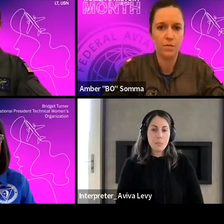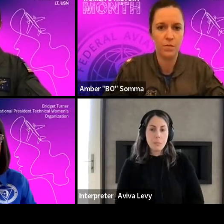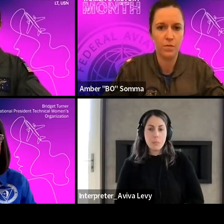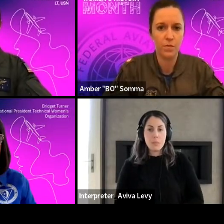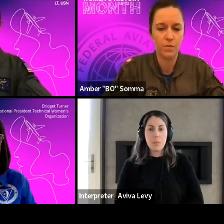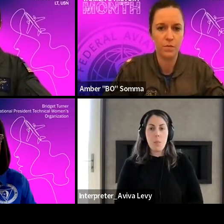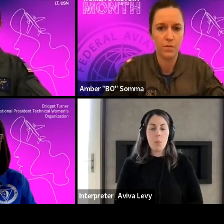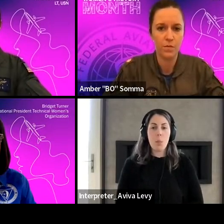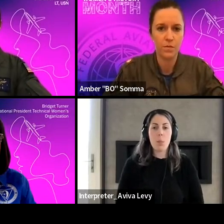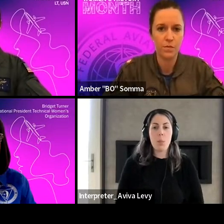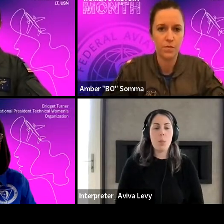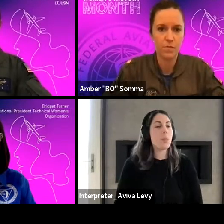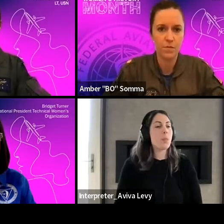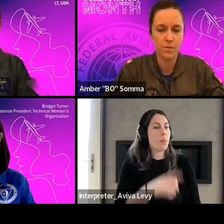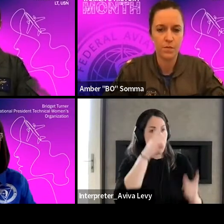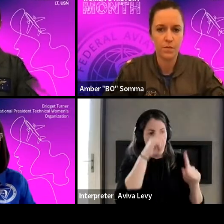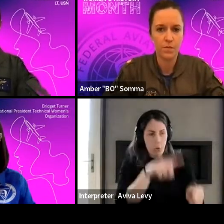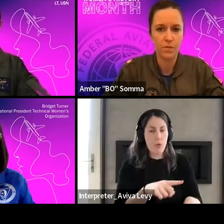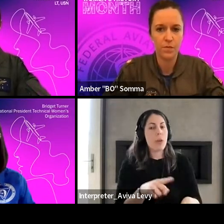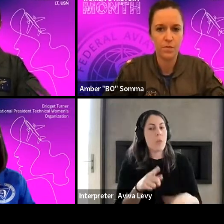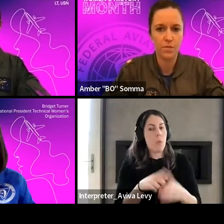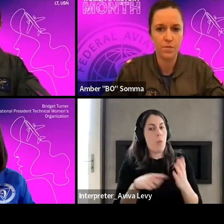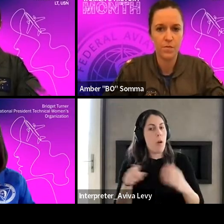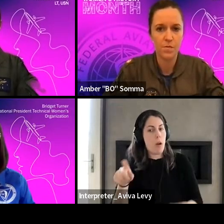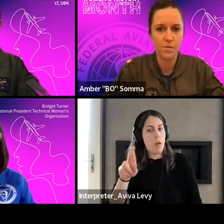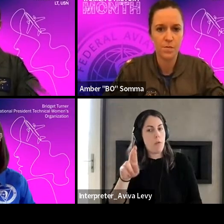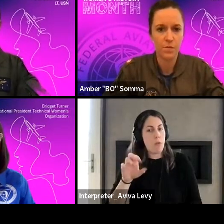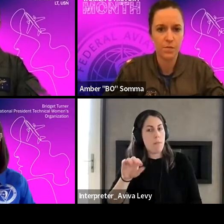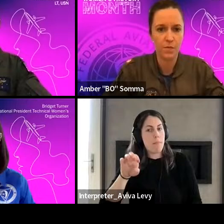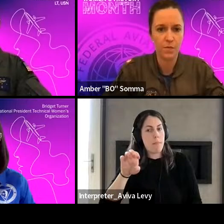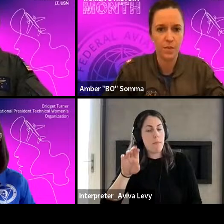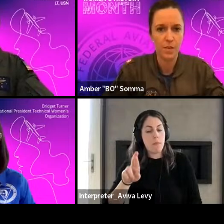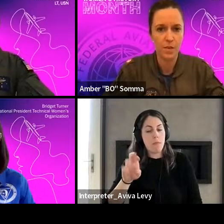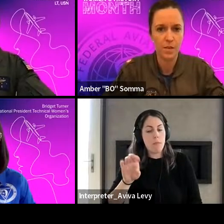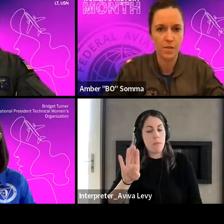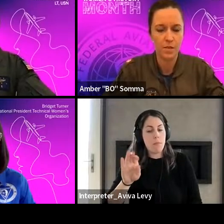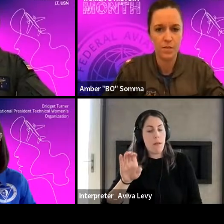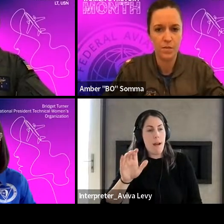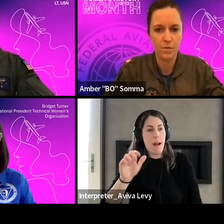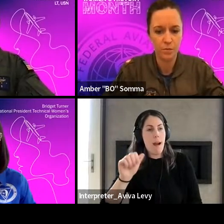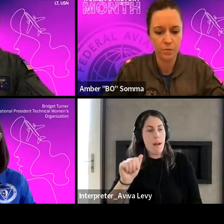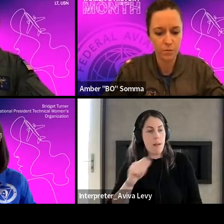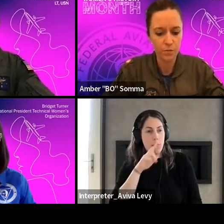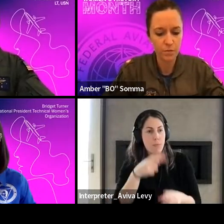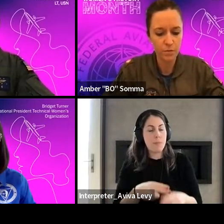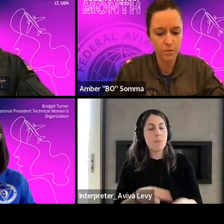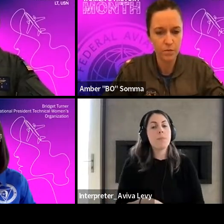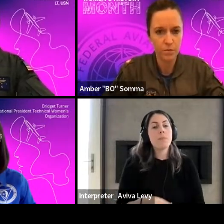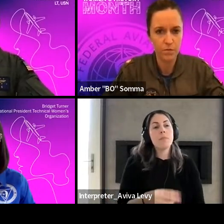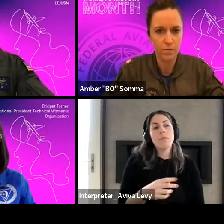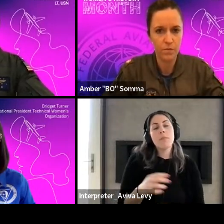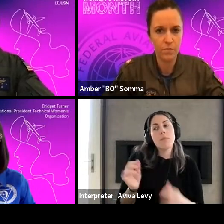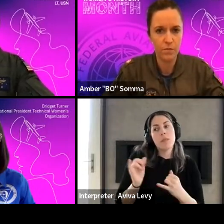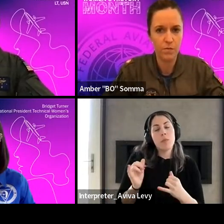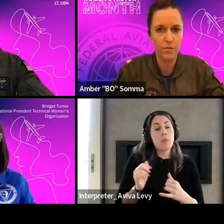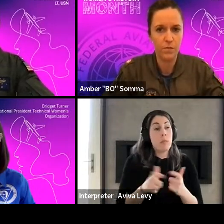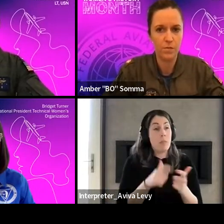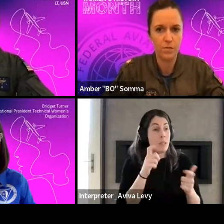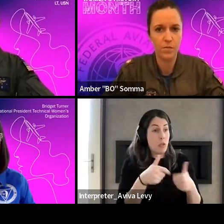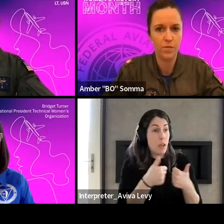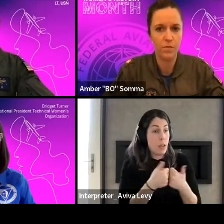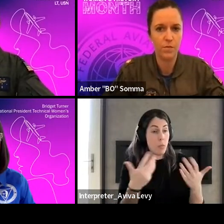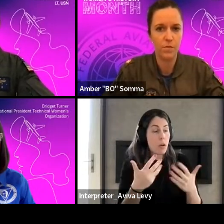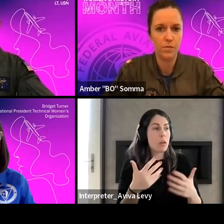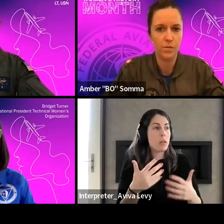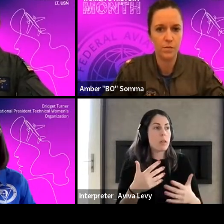Yeah, so I agree with a lot of what Becca said, and I see that similar, is that the biggest challenge really is a lot of times being the